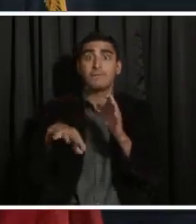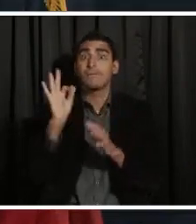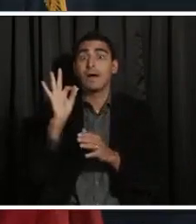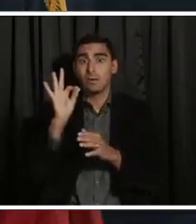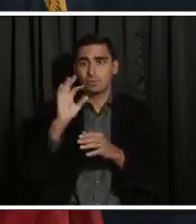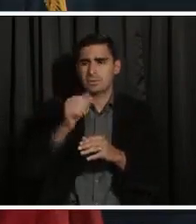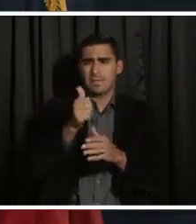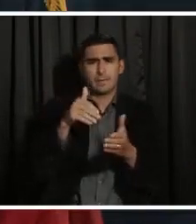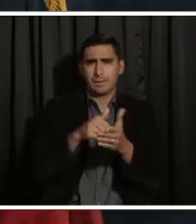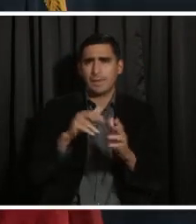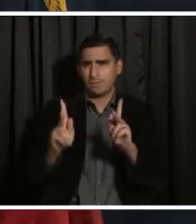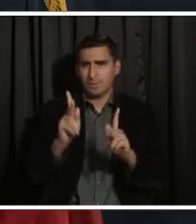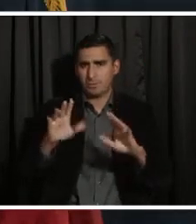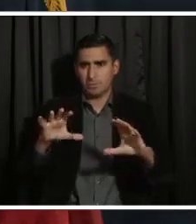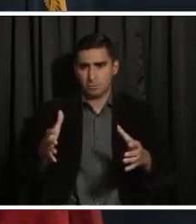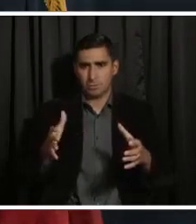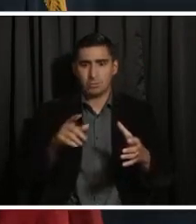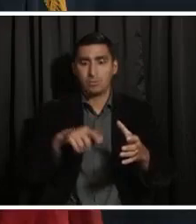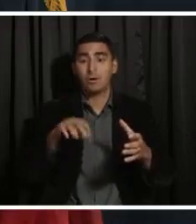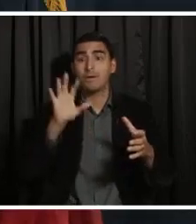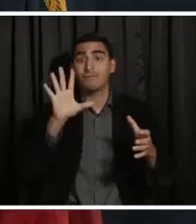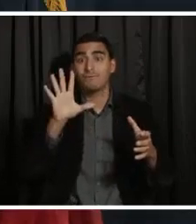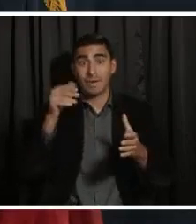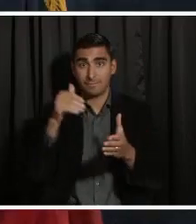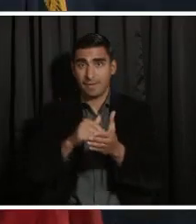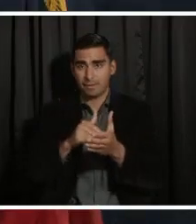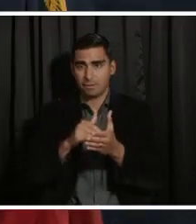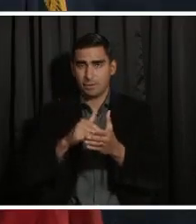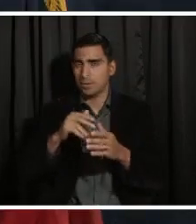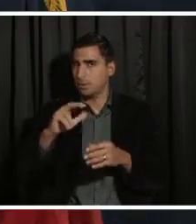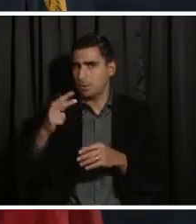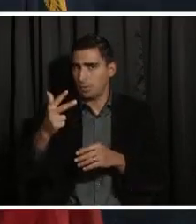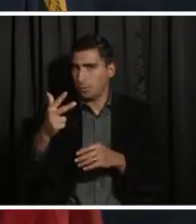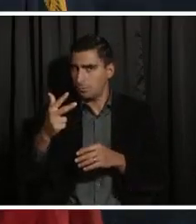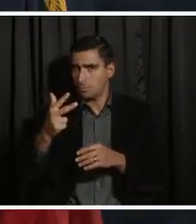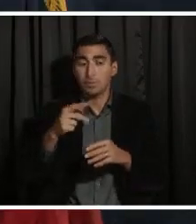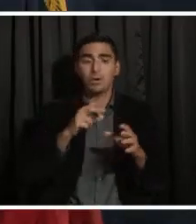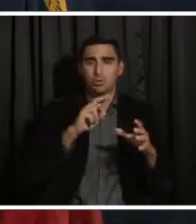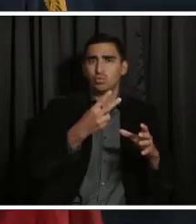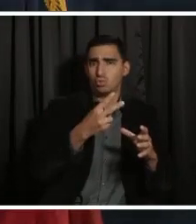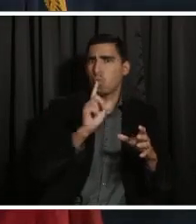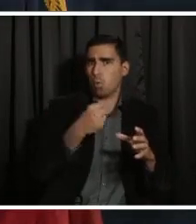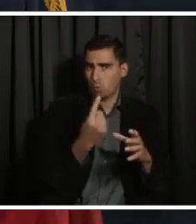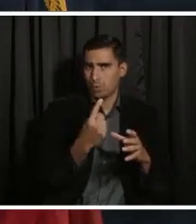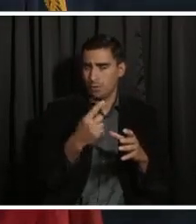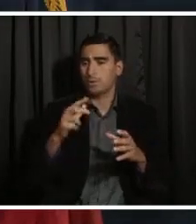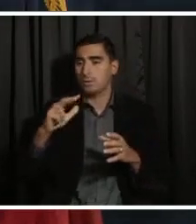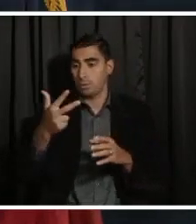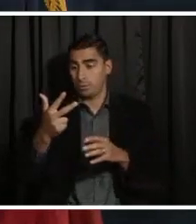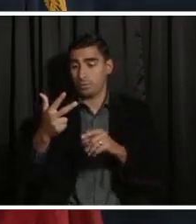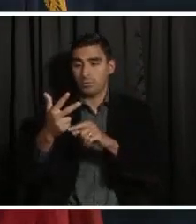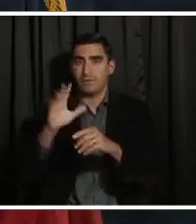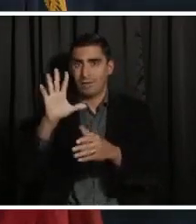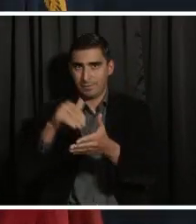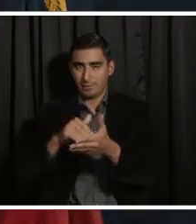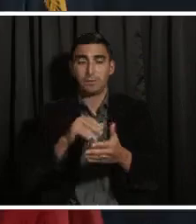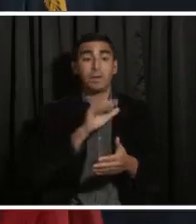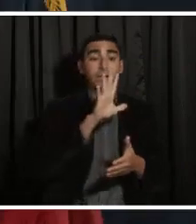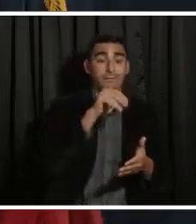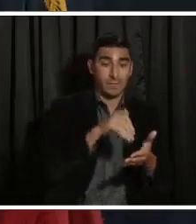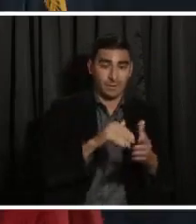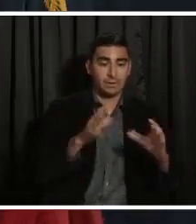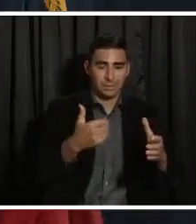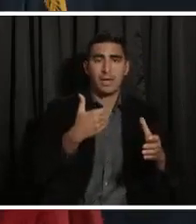study group. 5,000 were not boosted, meaning they got their 2 doses. The other 5,000 got a third